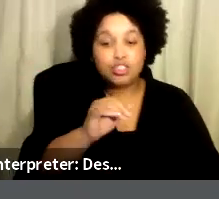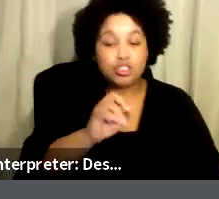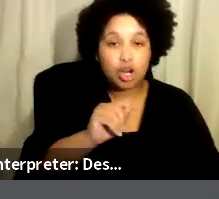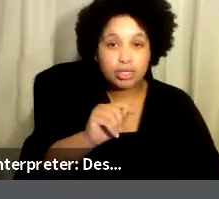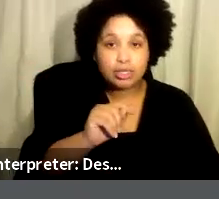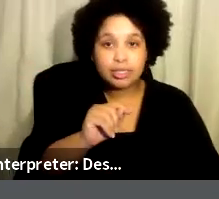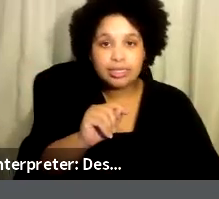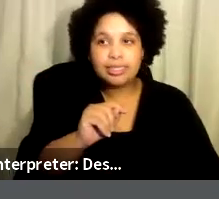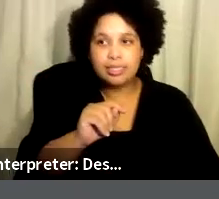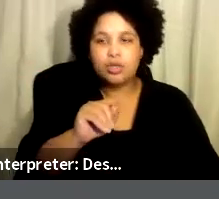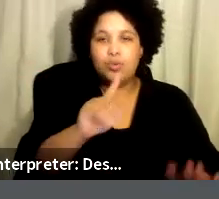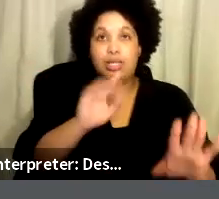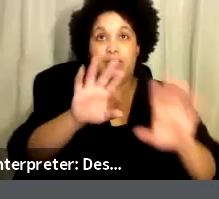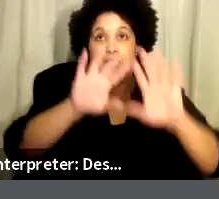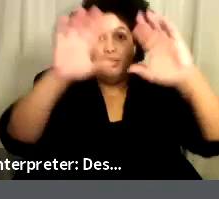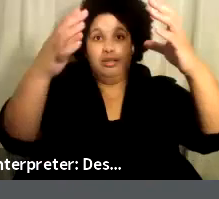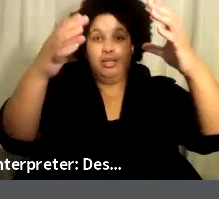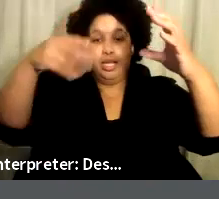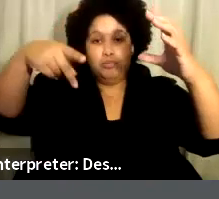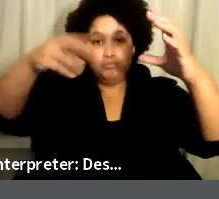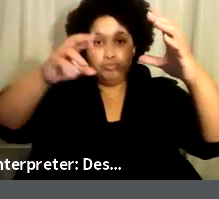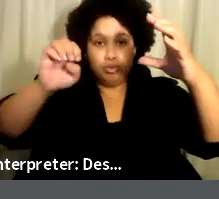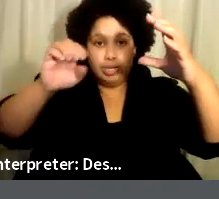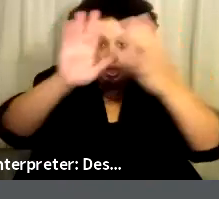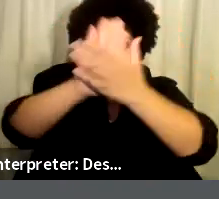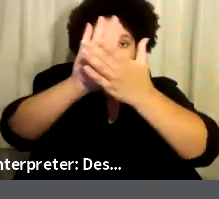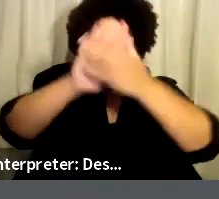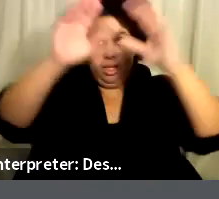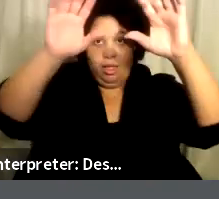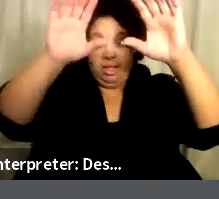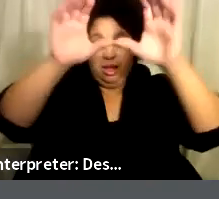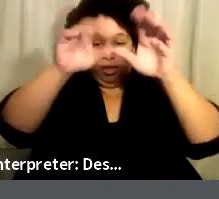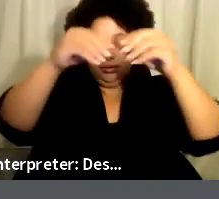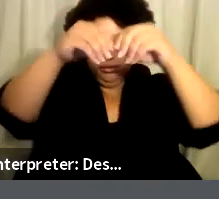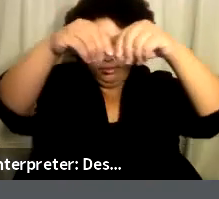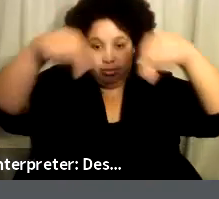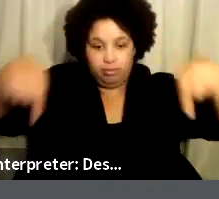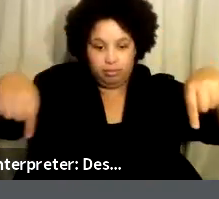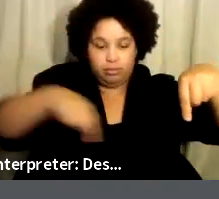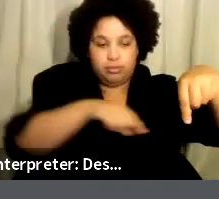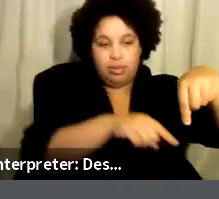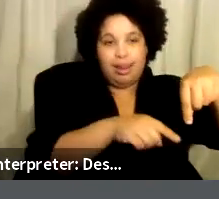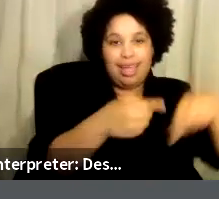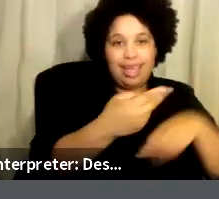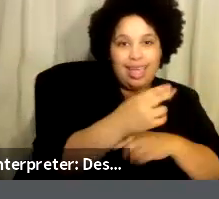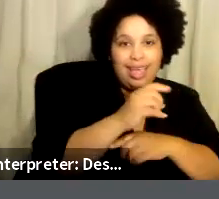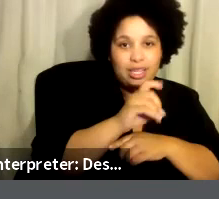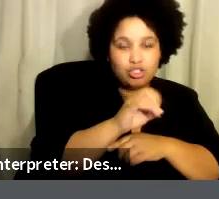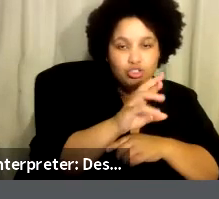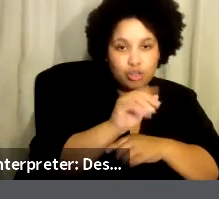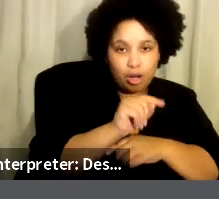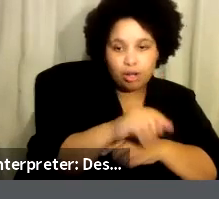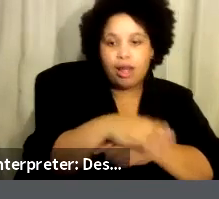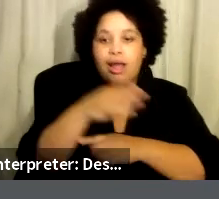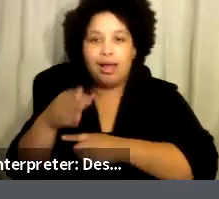state preschool program. Again, once you have all your documents, you'll want to determine which school is closest to you. And then once